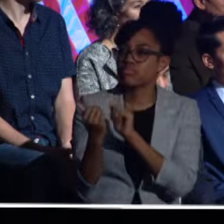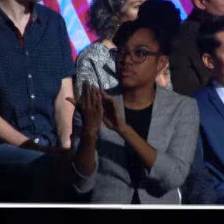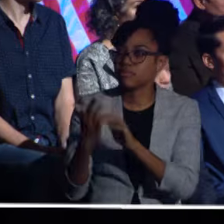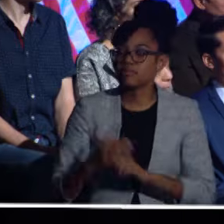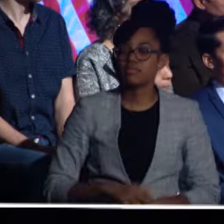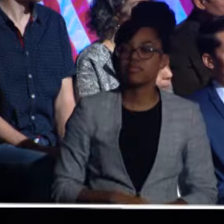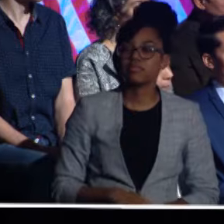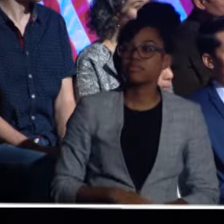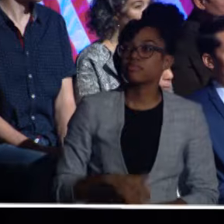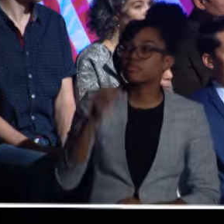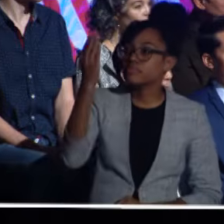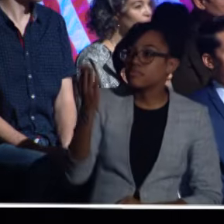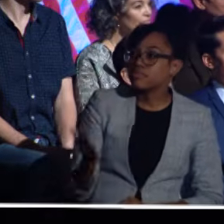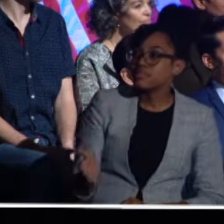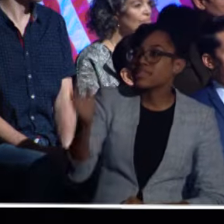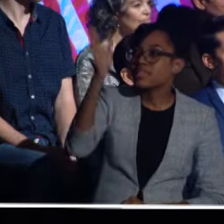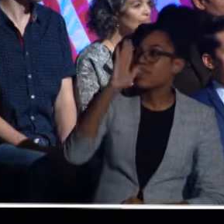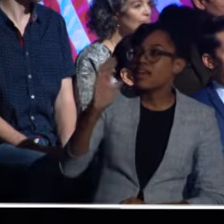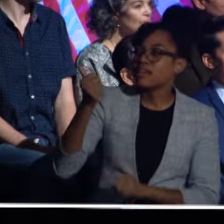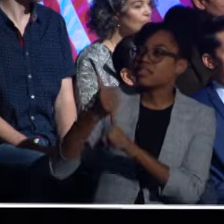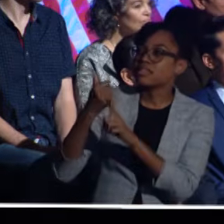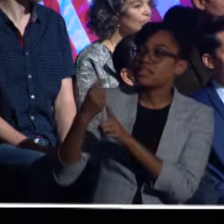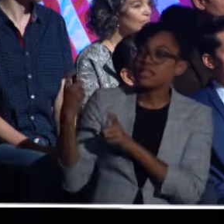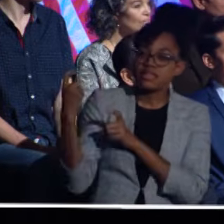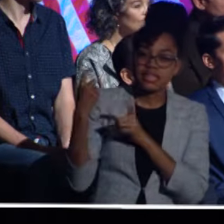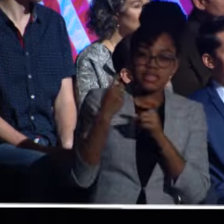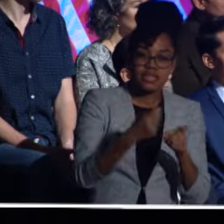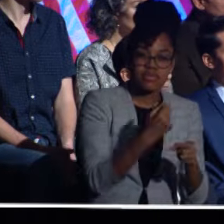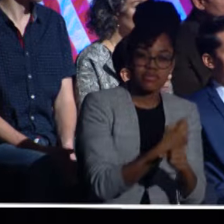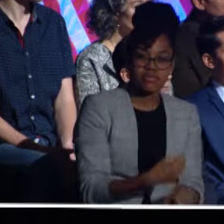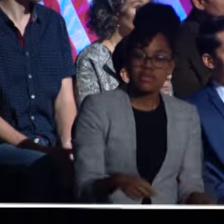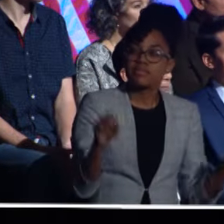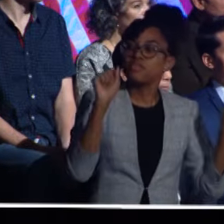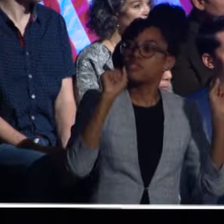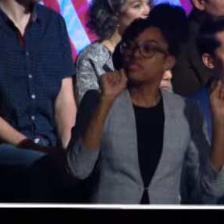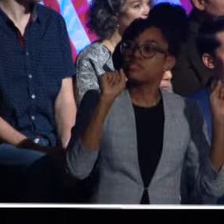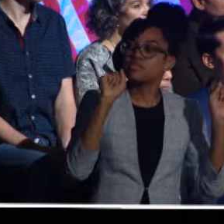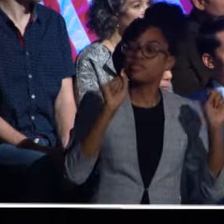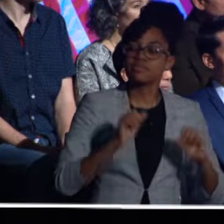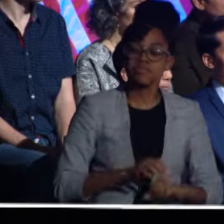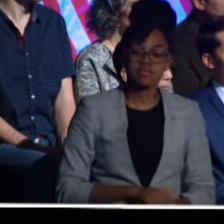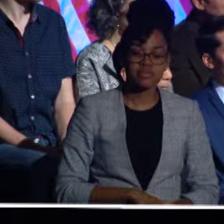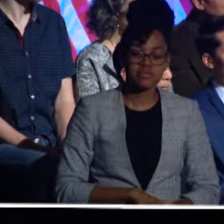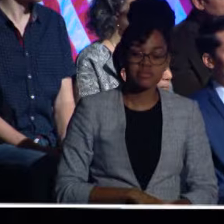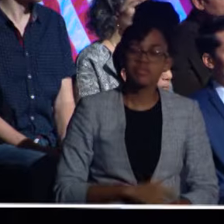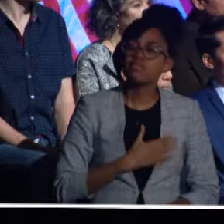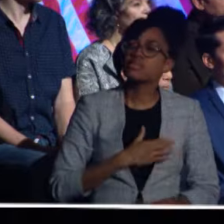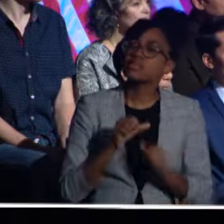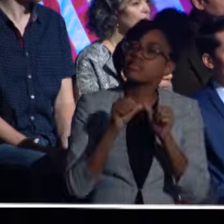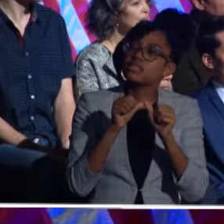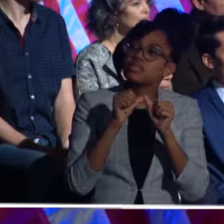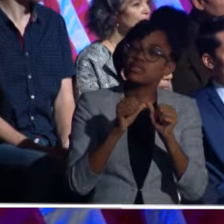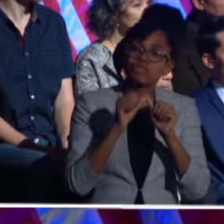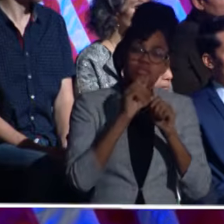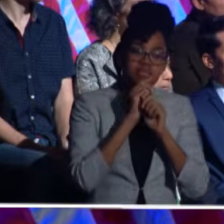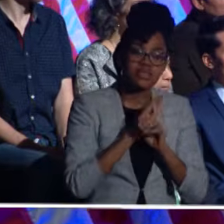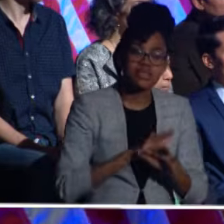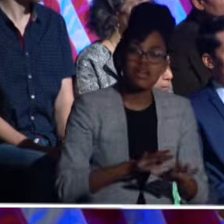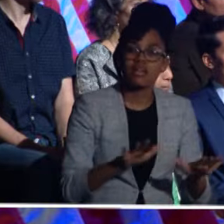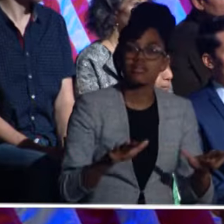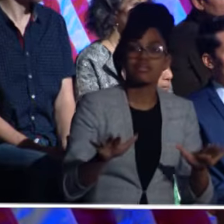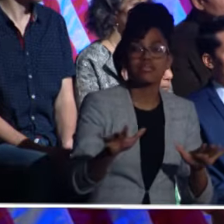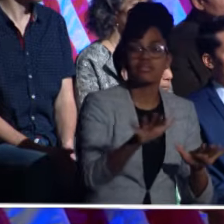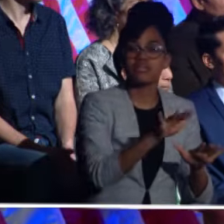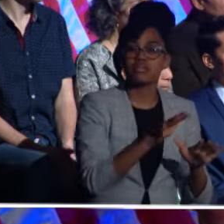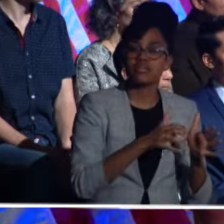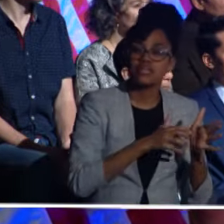God who brings about redemption, we ask you to bless and protect those who bring light and dignity to the needy and